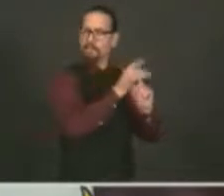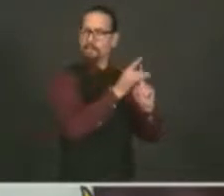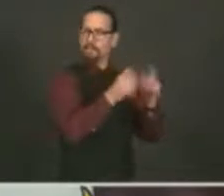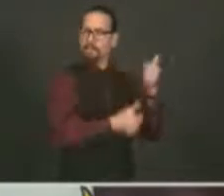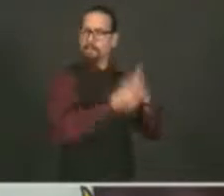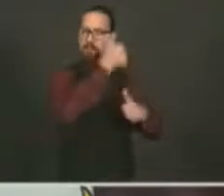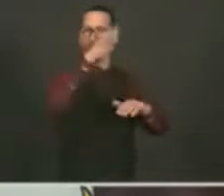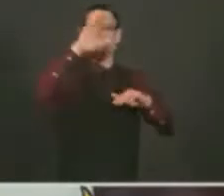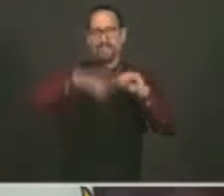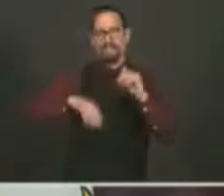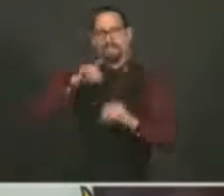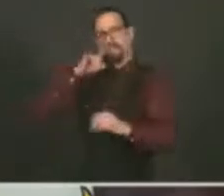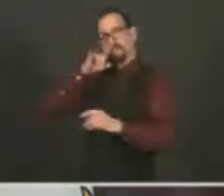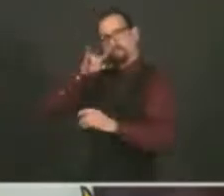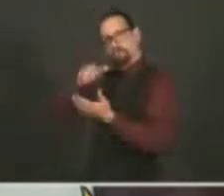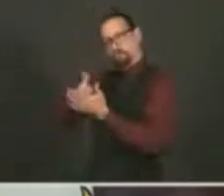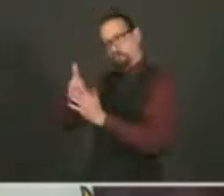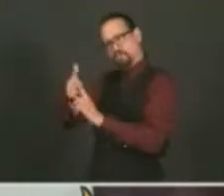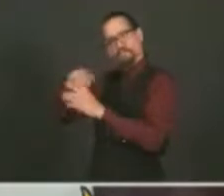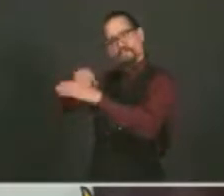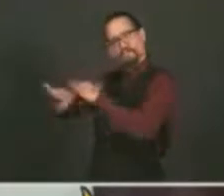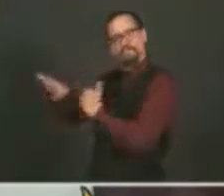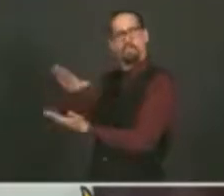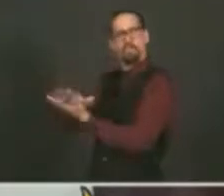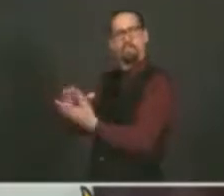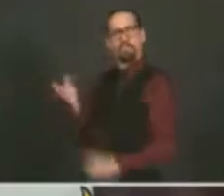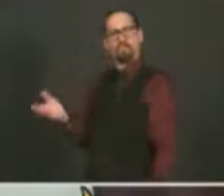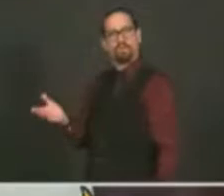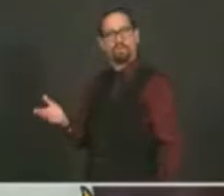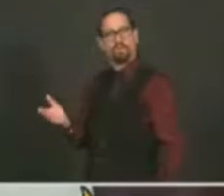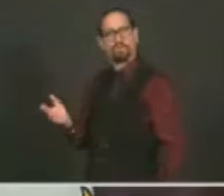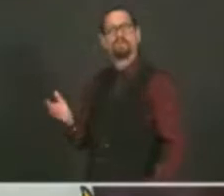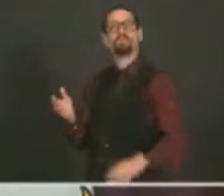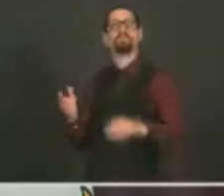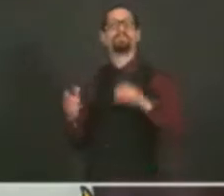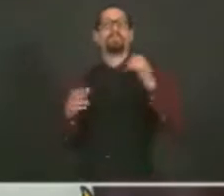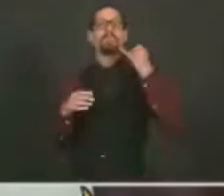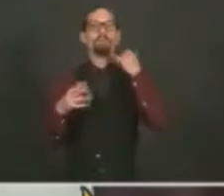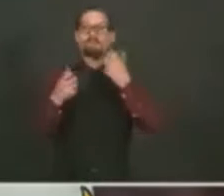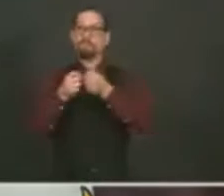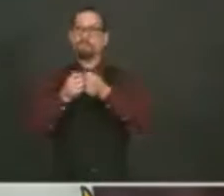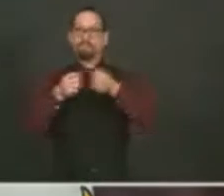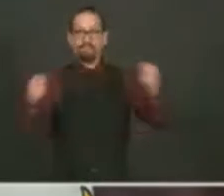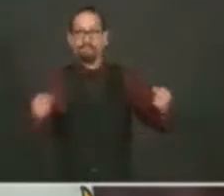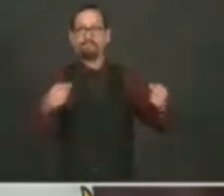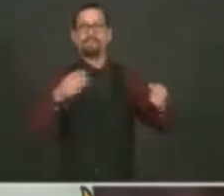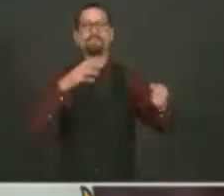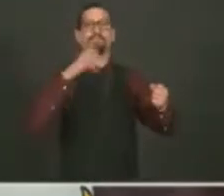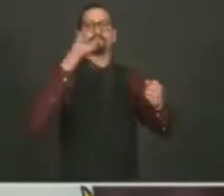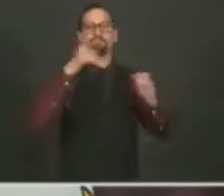downsides to kids. So not going to see to being out of school. So we're not going to see that.